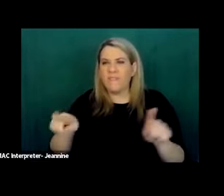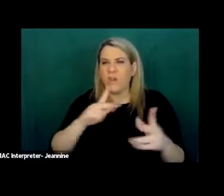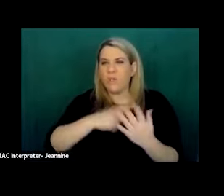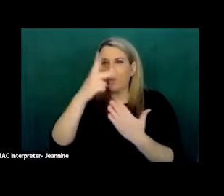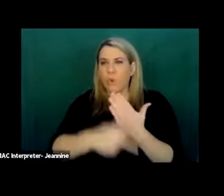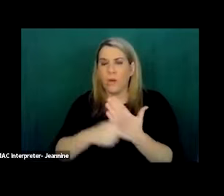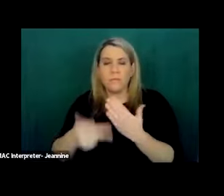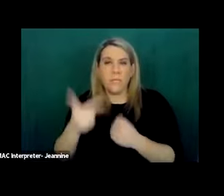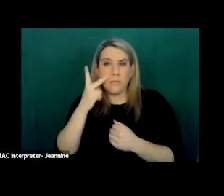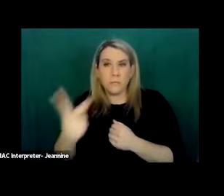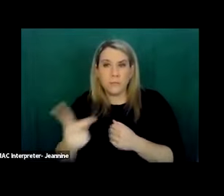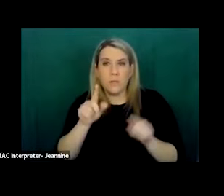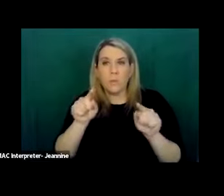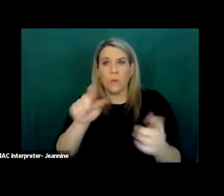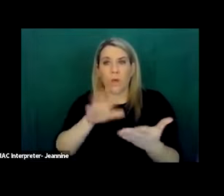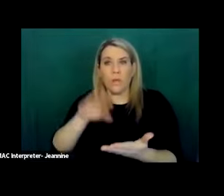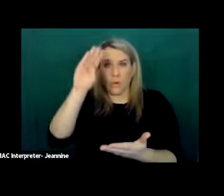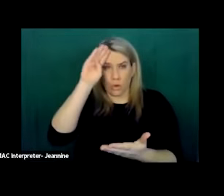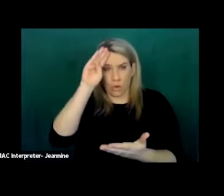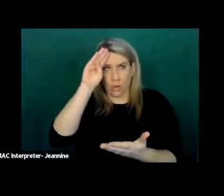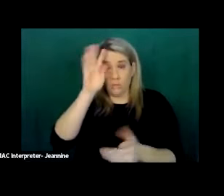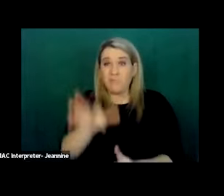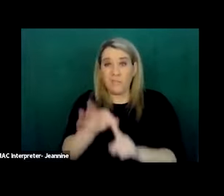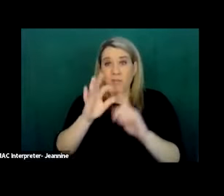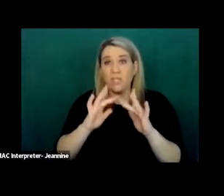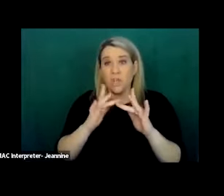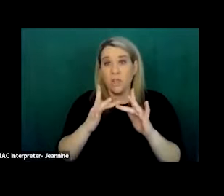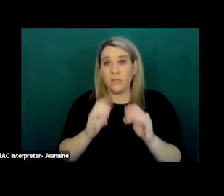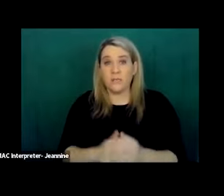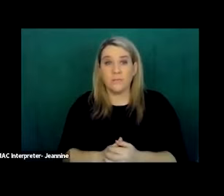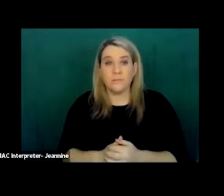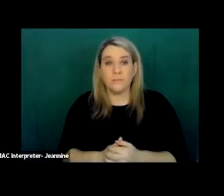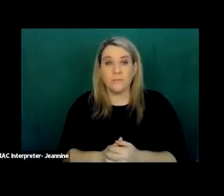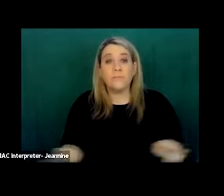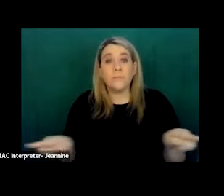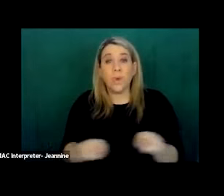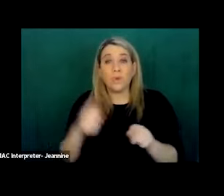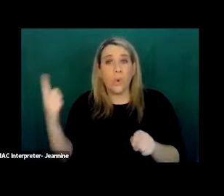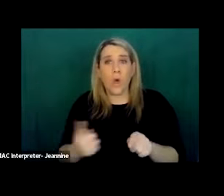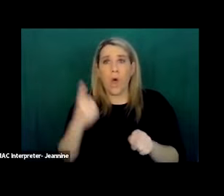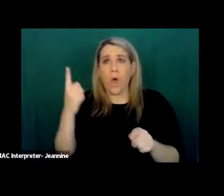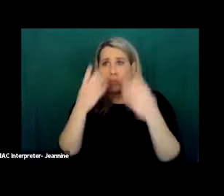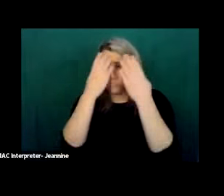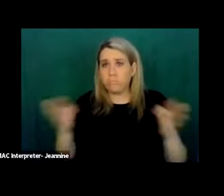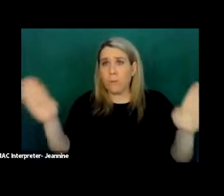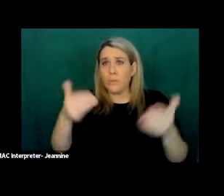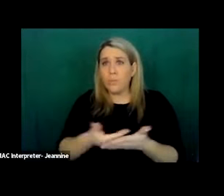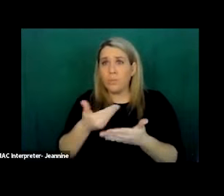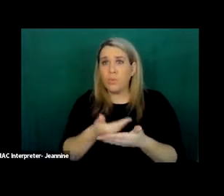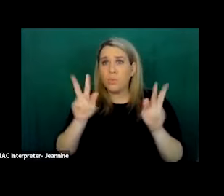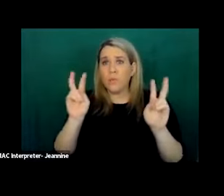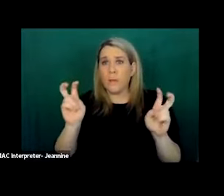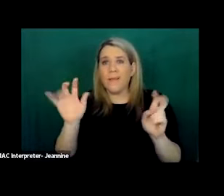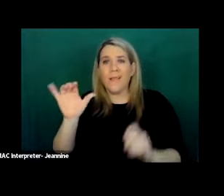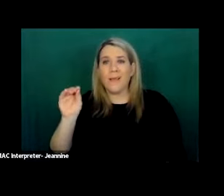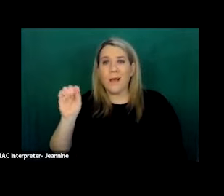encounter as they're learning, especially online. We're also always open to new topics. So as Oscar mentioned, a lot